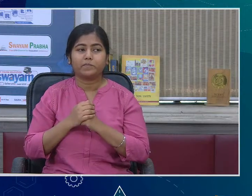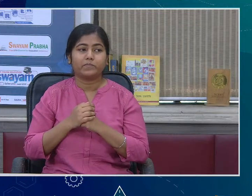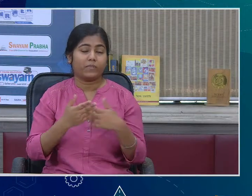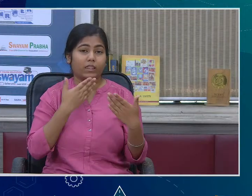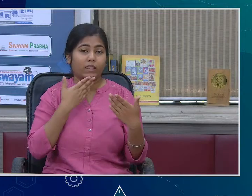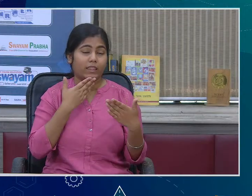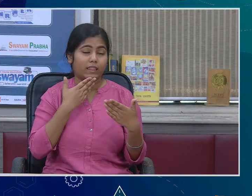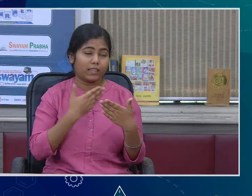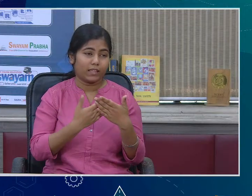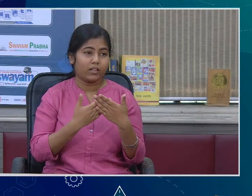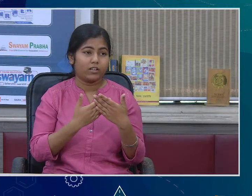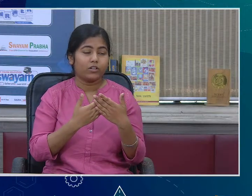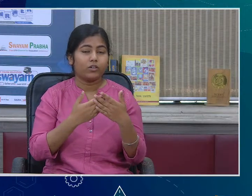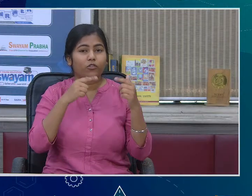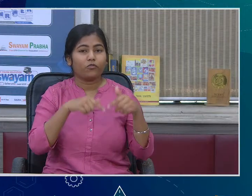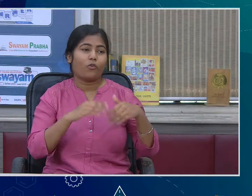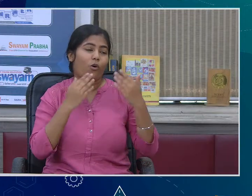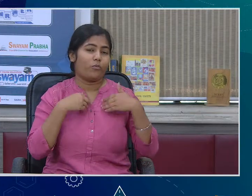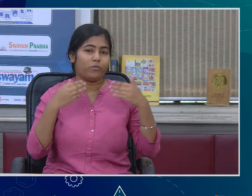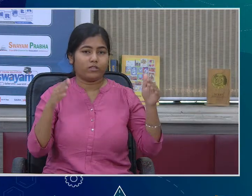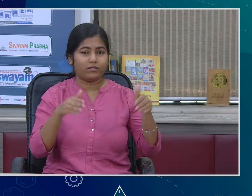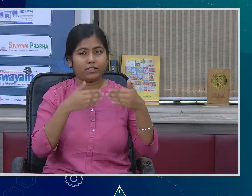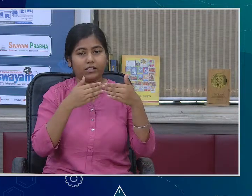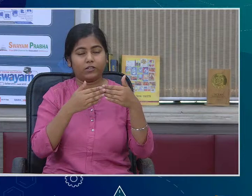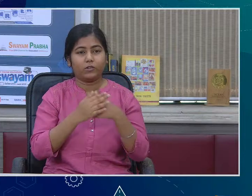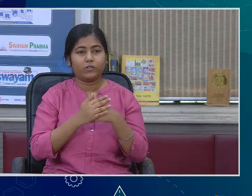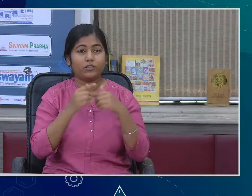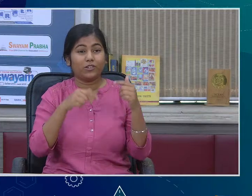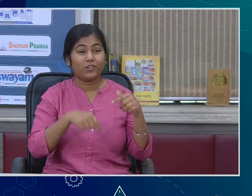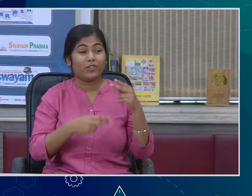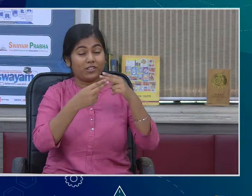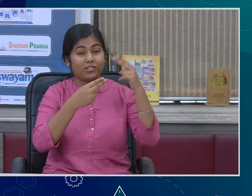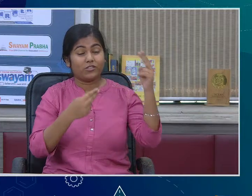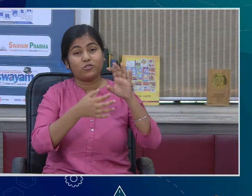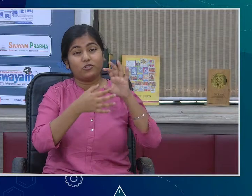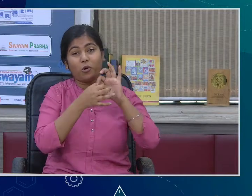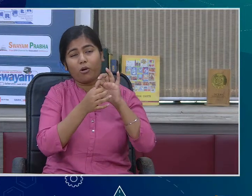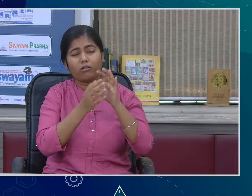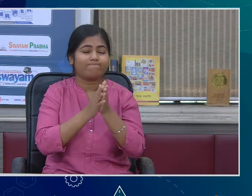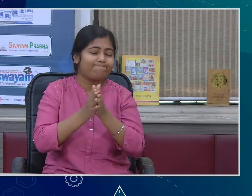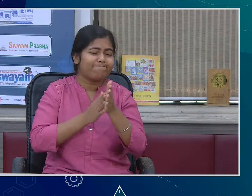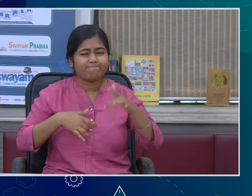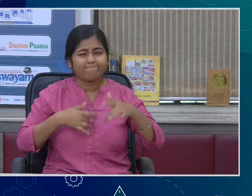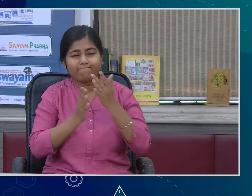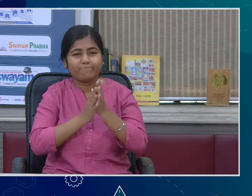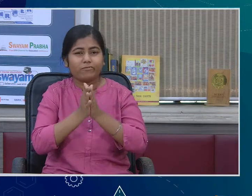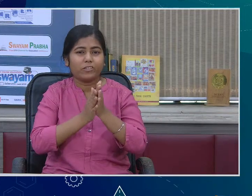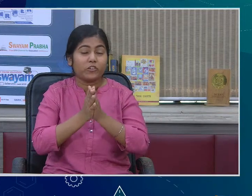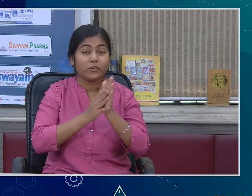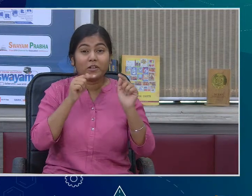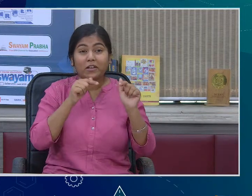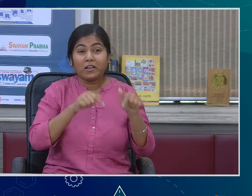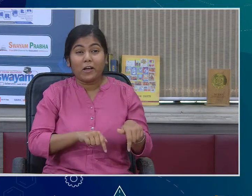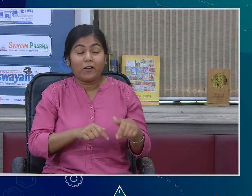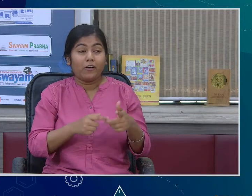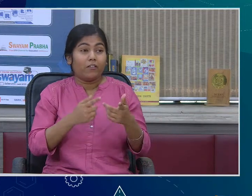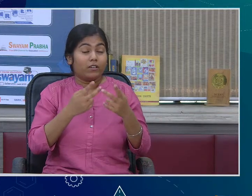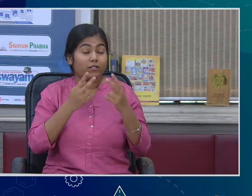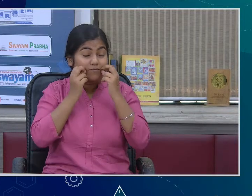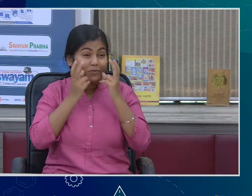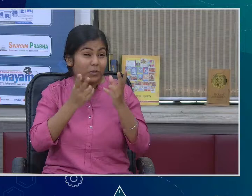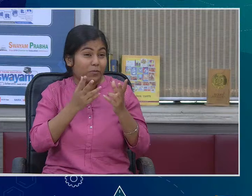Thank you, Tanvi, for introducing me. You know, this story is a very interesting and very amusing